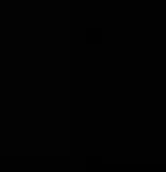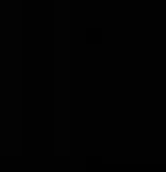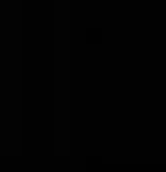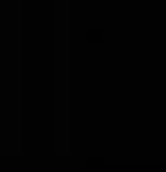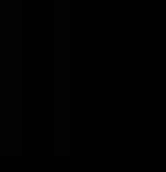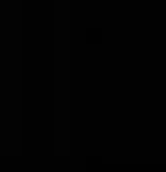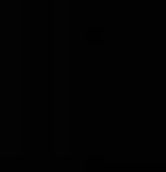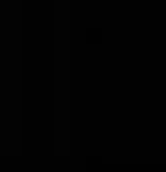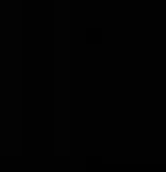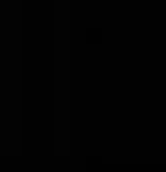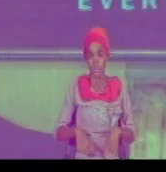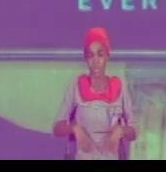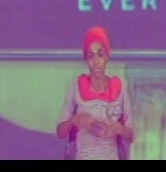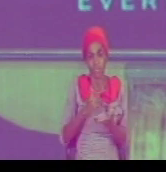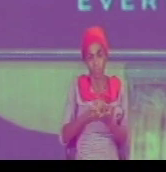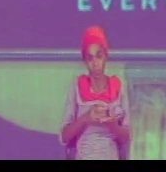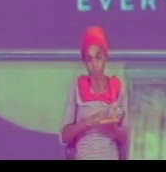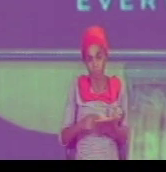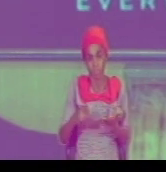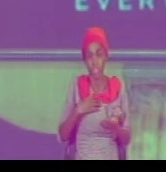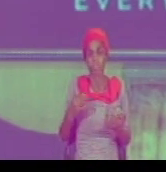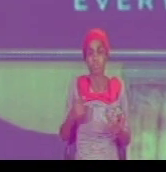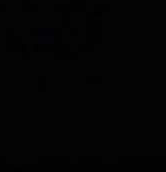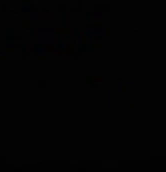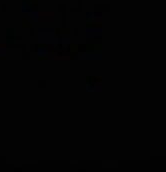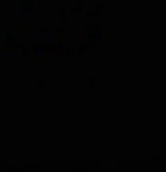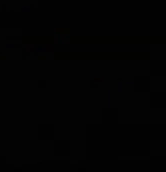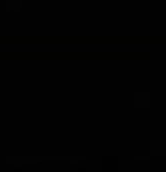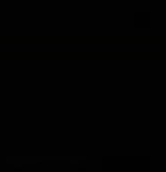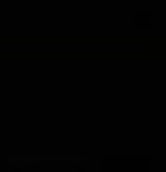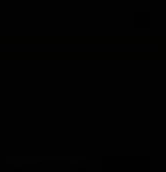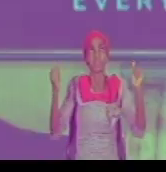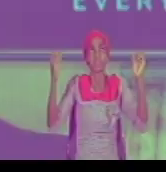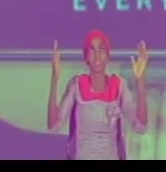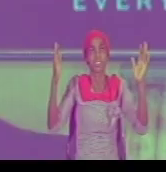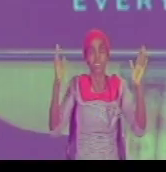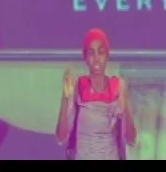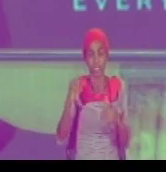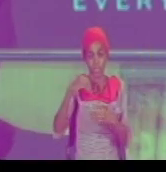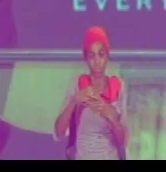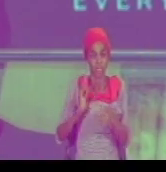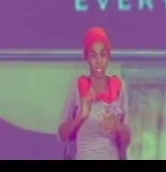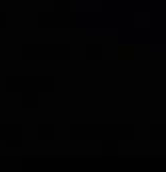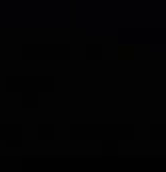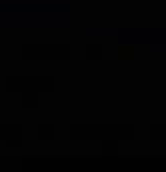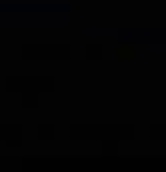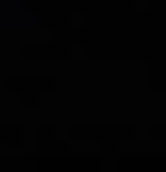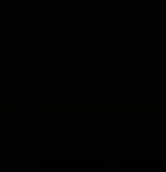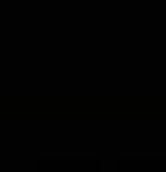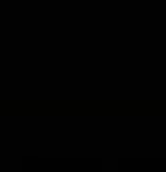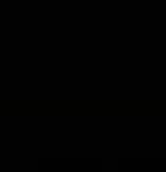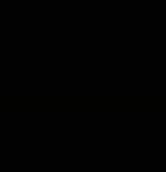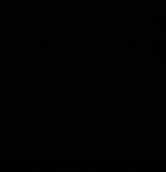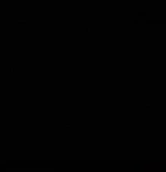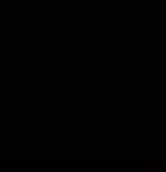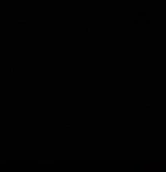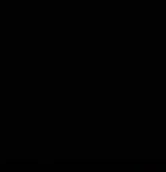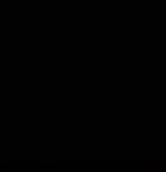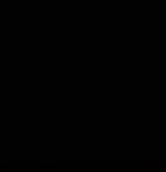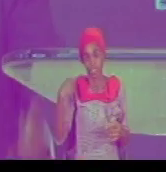totally submissive, our soul, in our mind, in our spirit unto him, will be like those